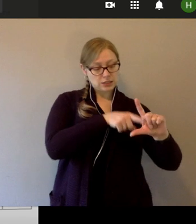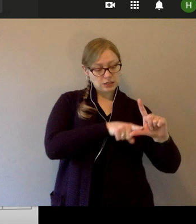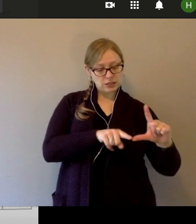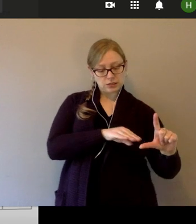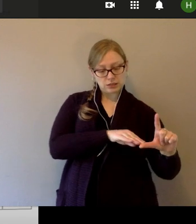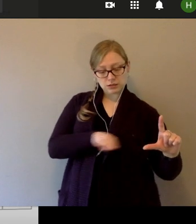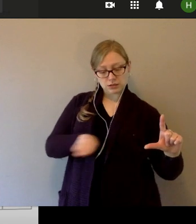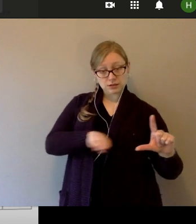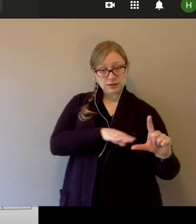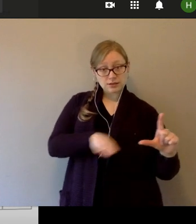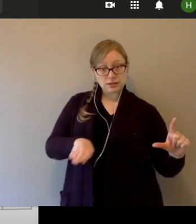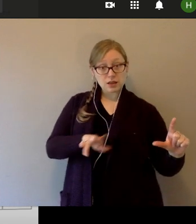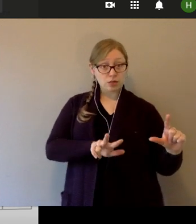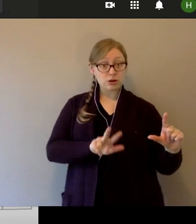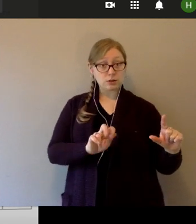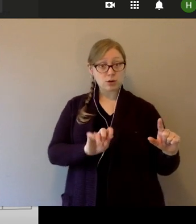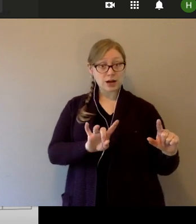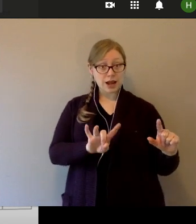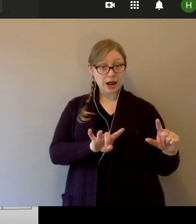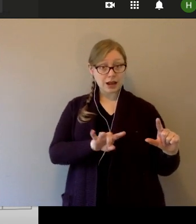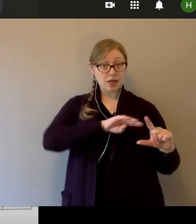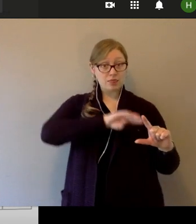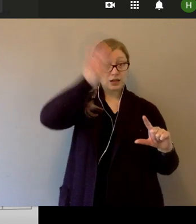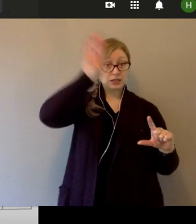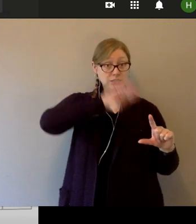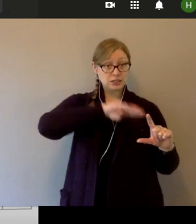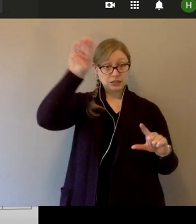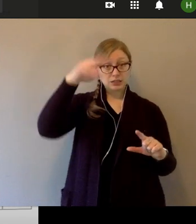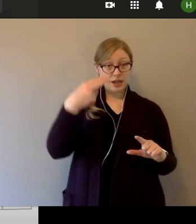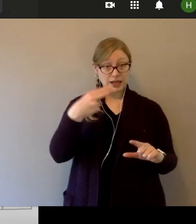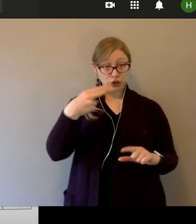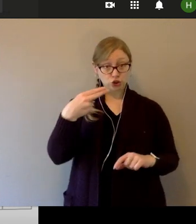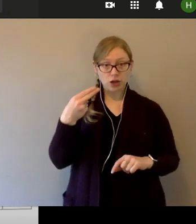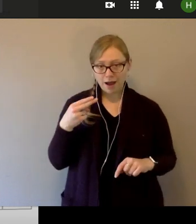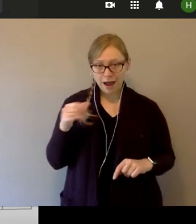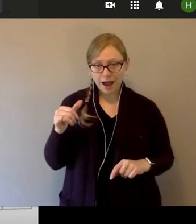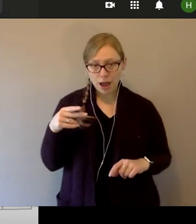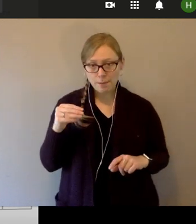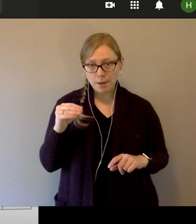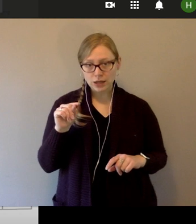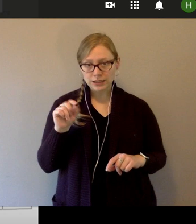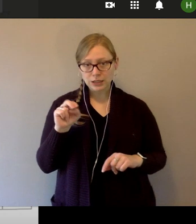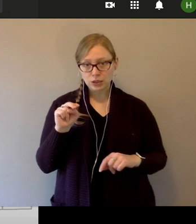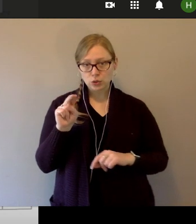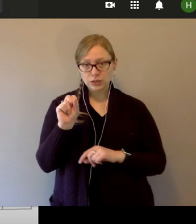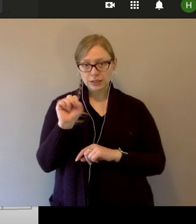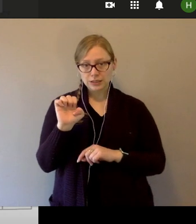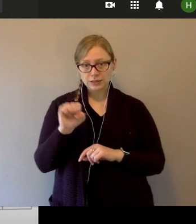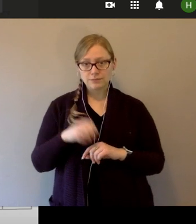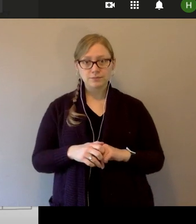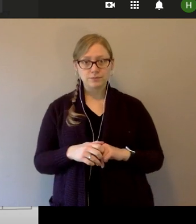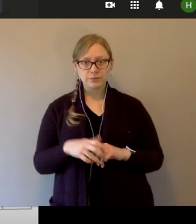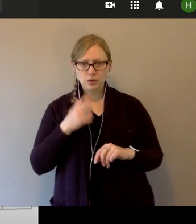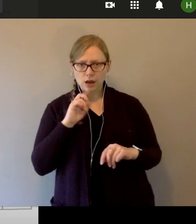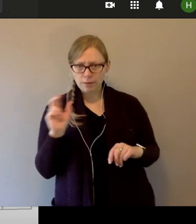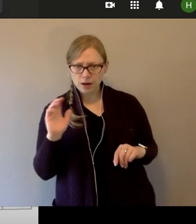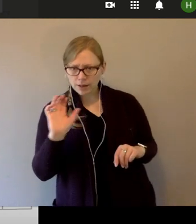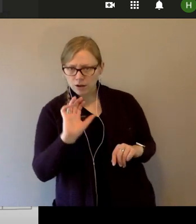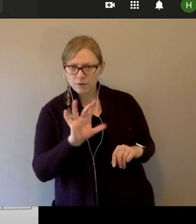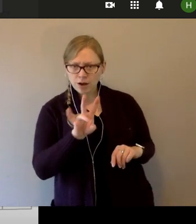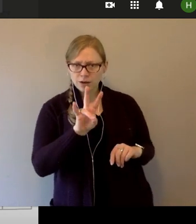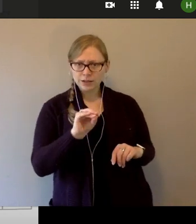the adjacent side. This is my hypotenuse, so I'm going to call it h. And so I'm going to be looking for a 70-degree angle.